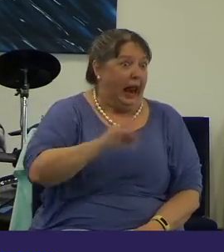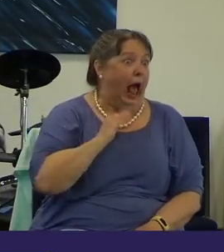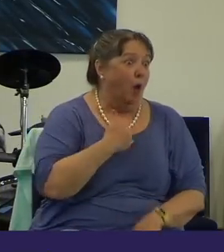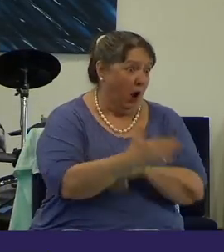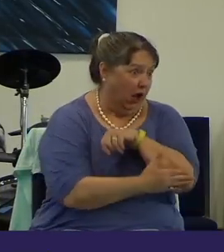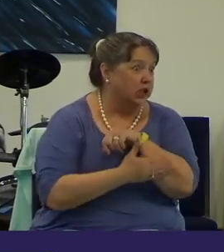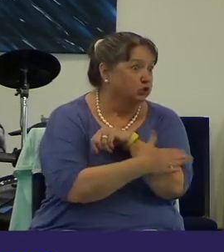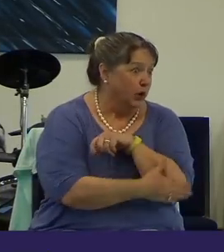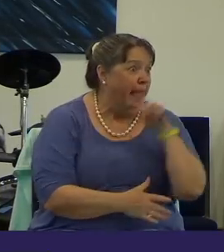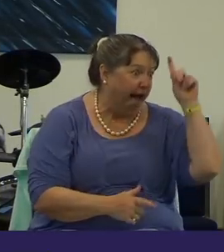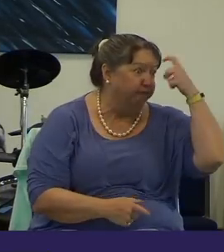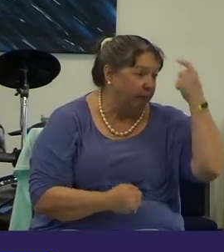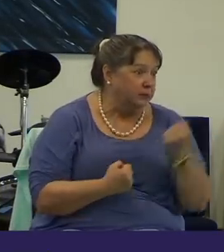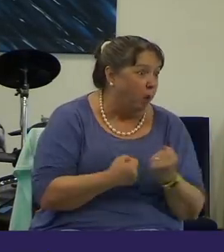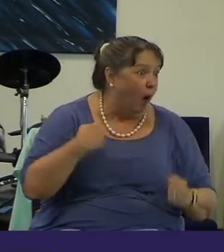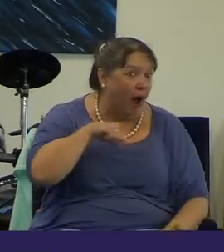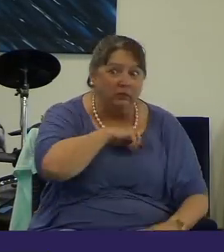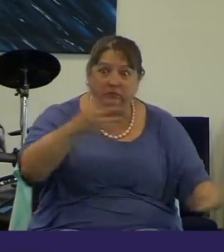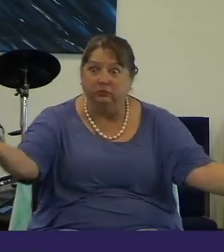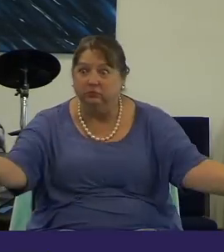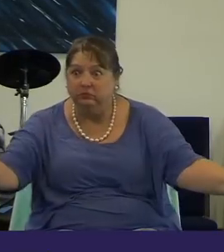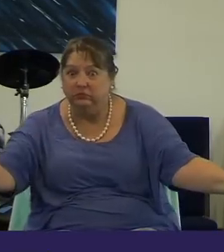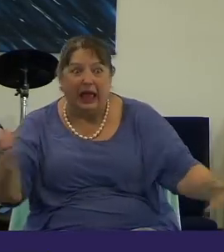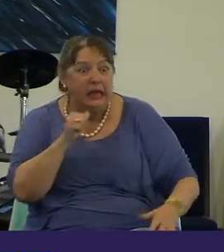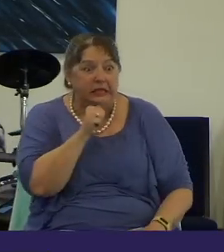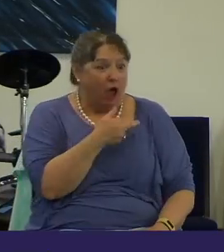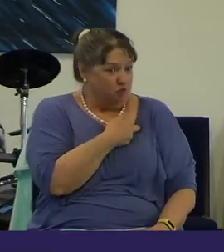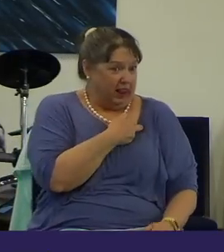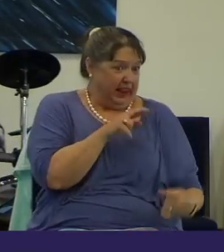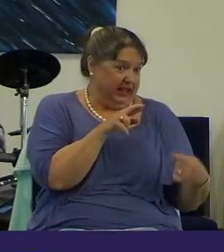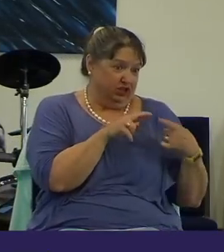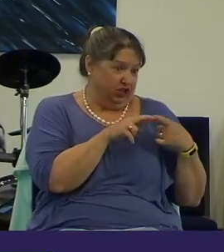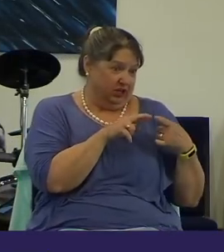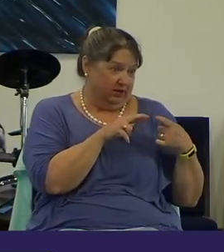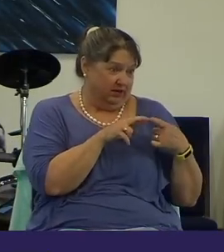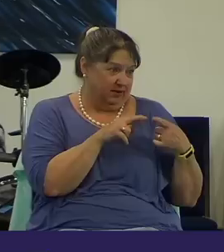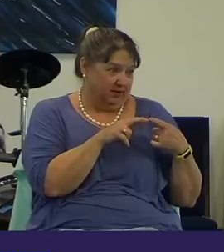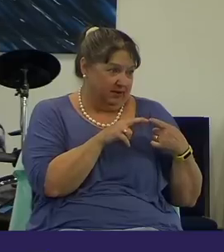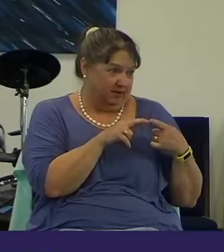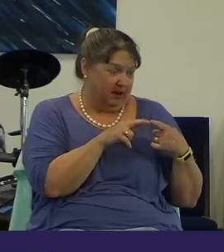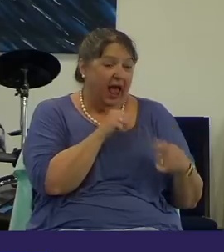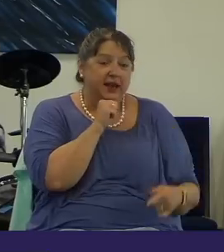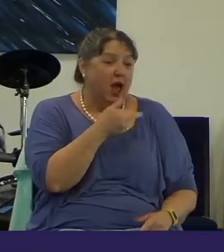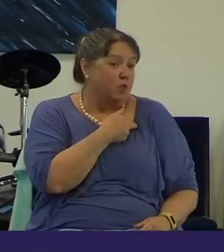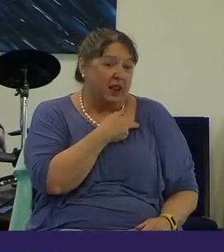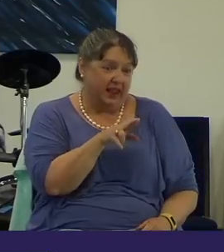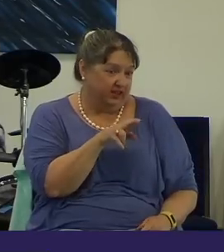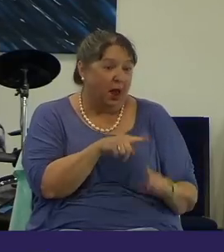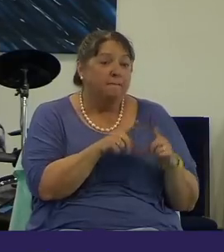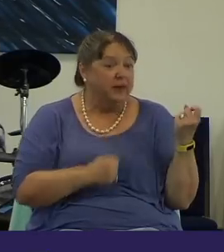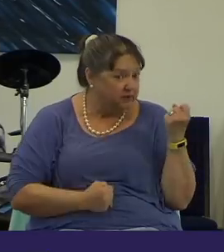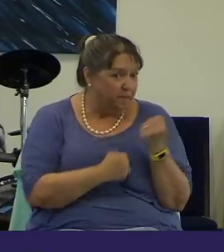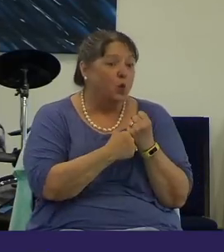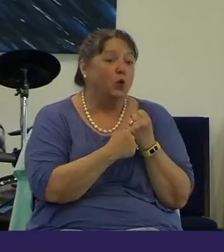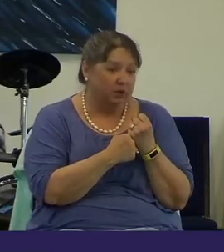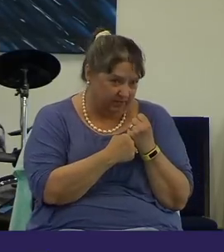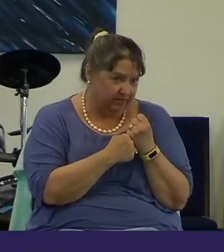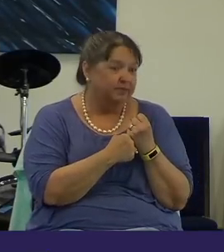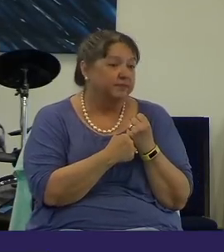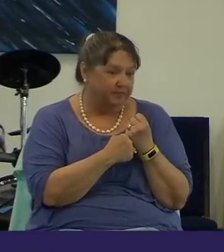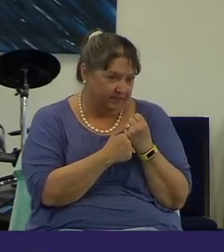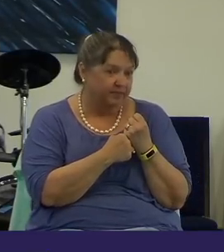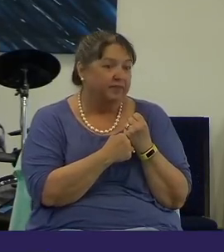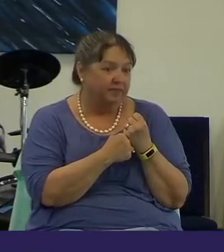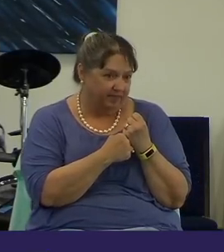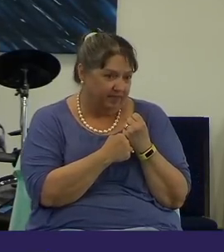about governmental officials that are religious. A governmental official that stood up for Jesus, that would speak on